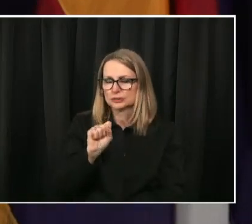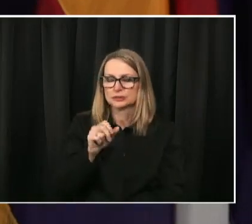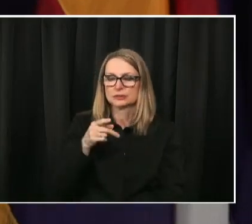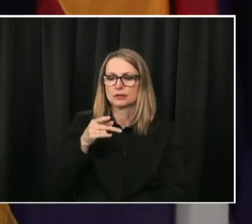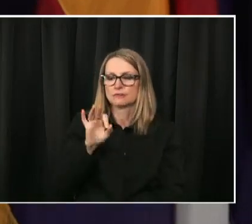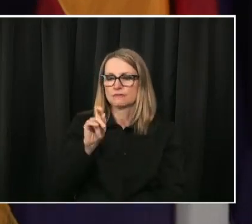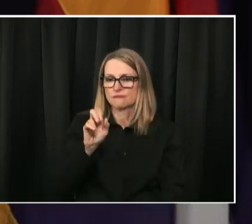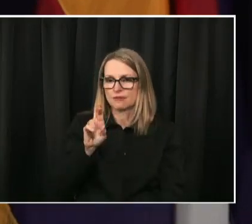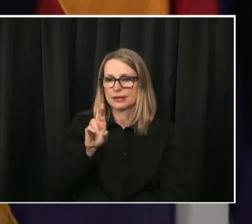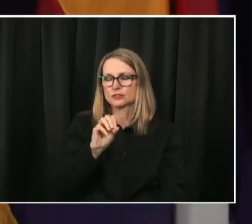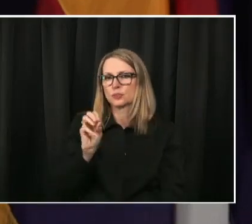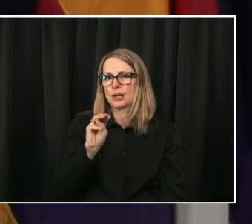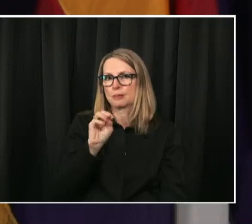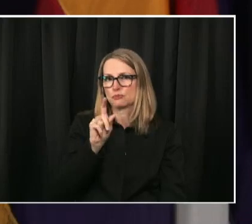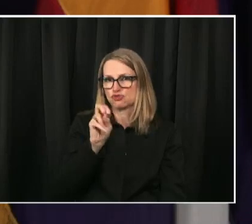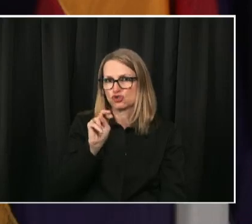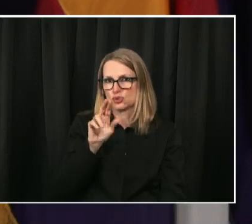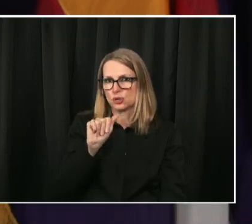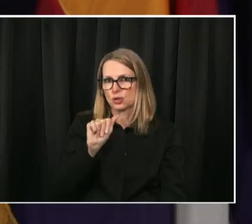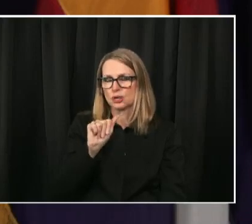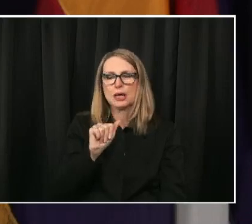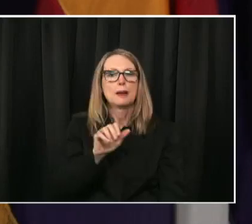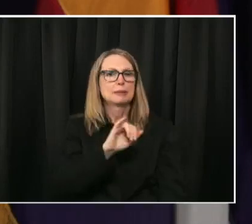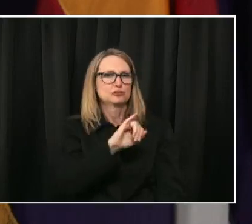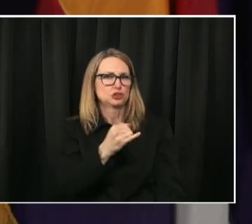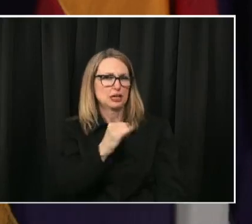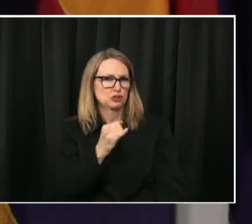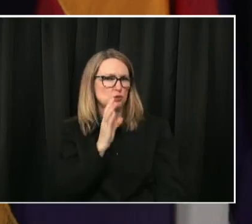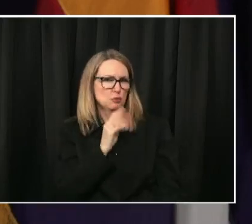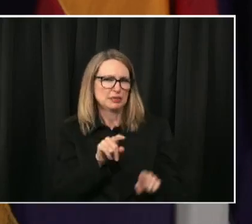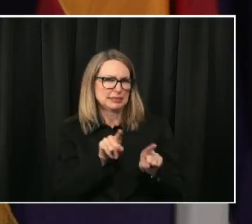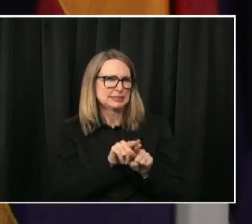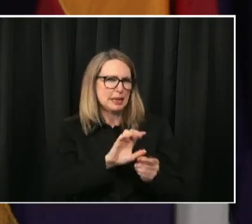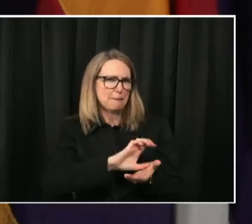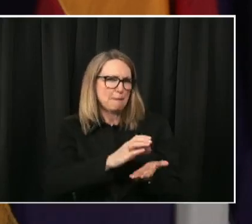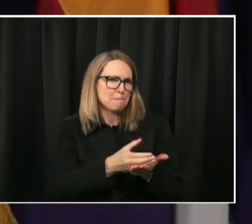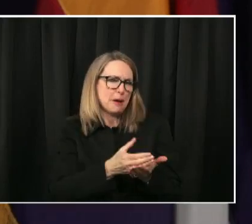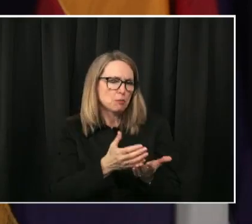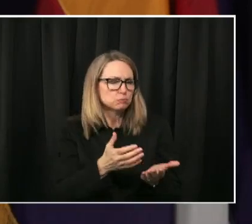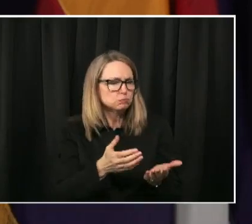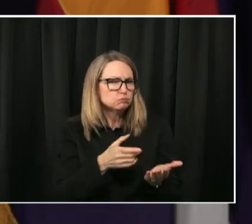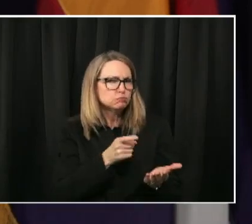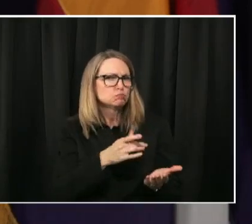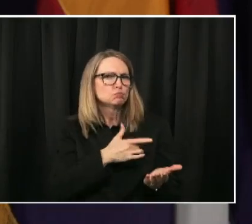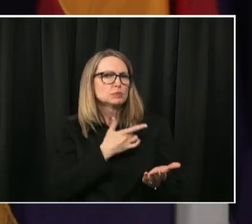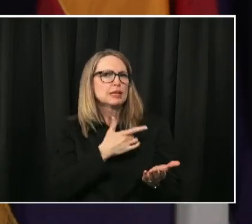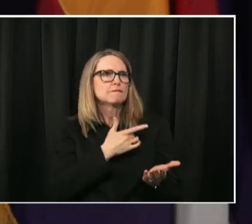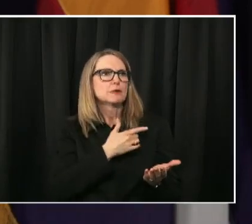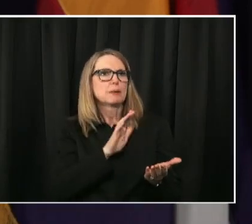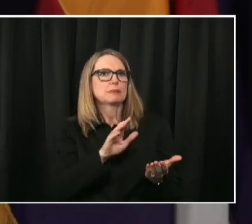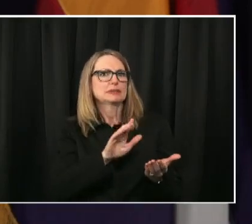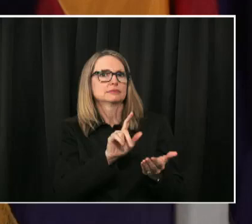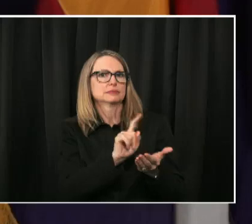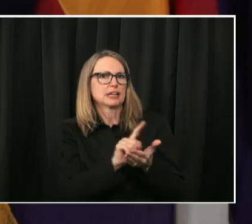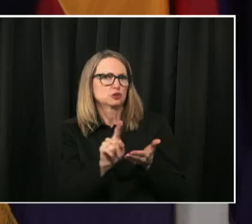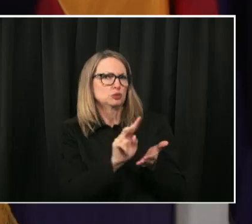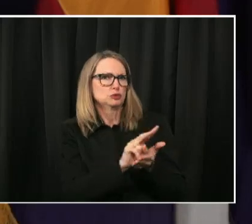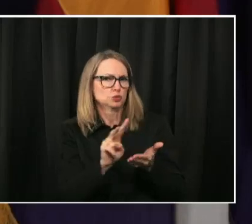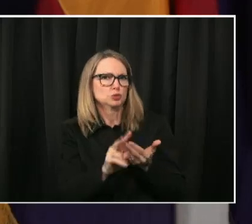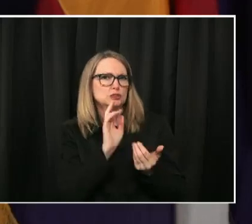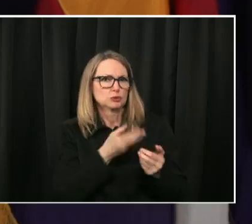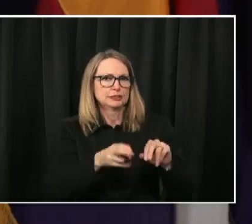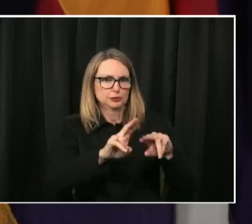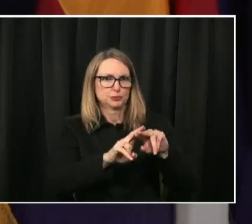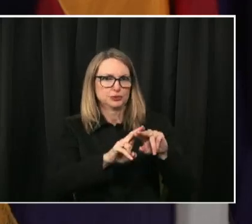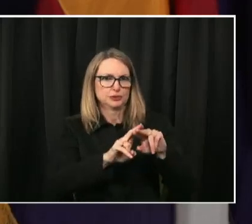Johnson & Johnson next week as we did this week, about 7,000 doses. They expect that will increase the week after next, and those